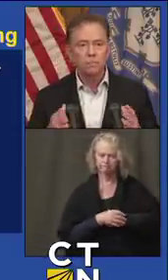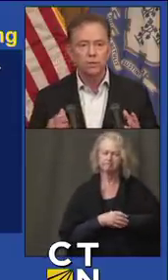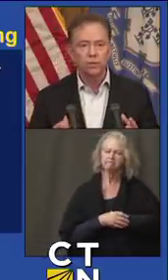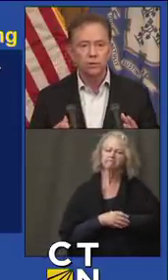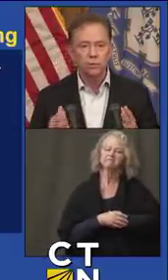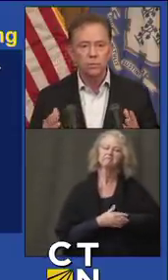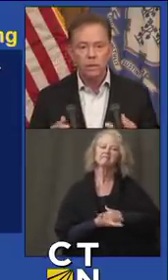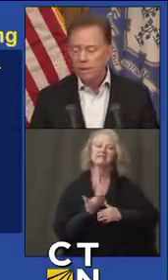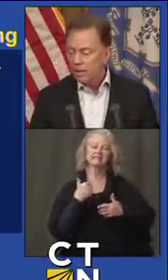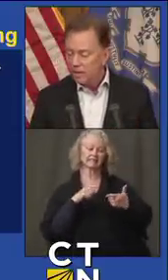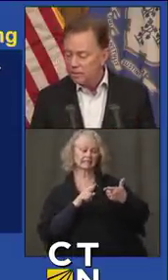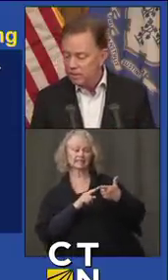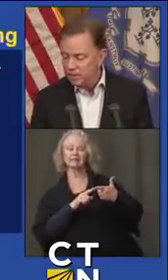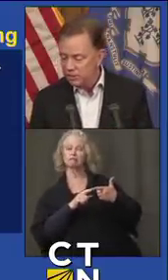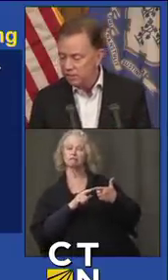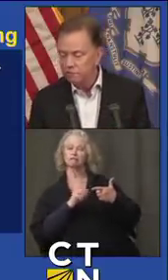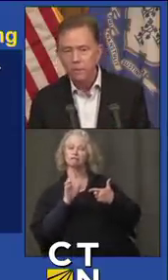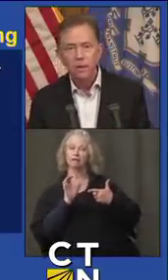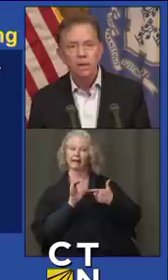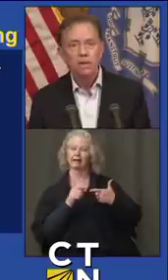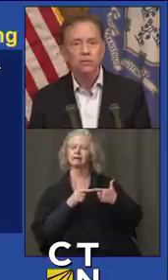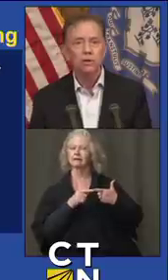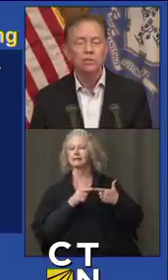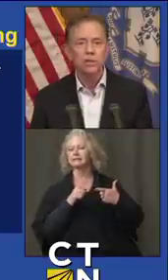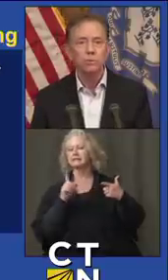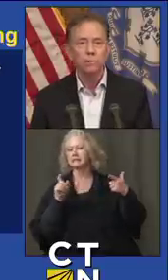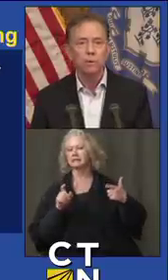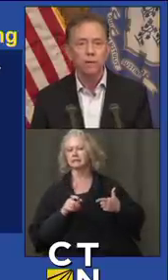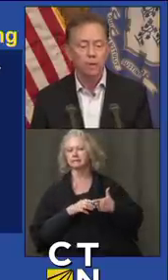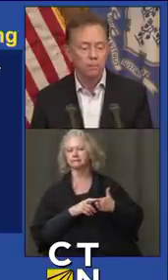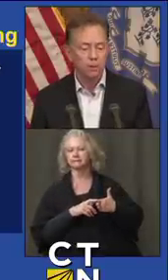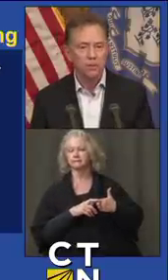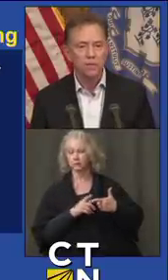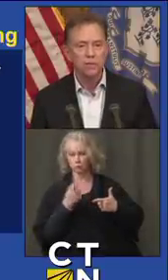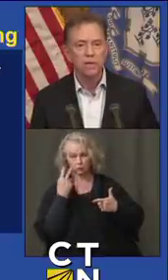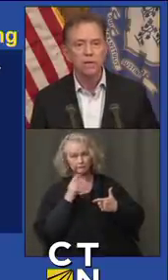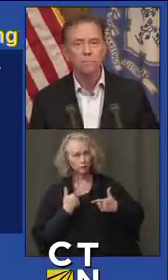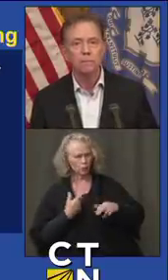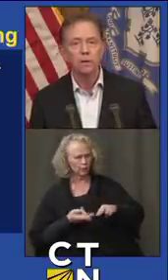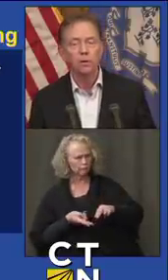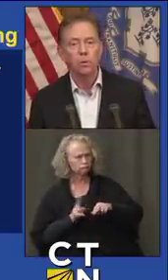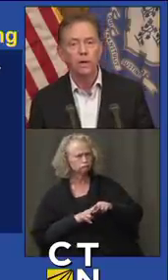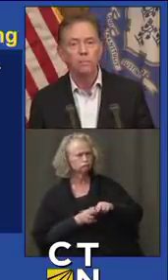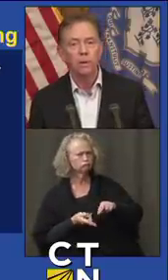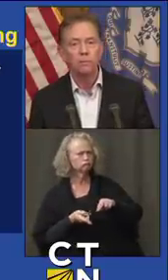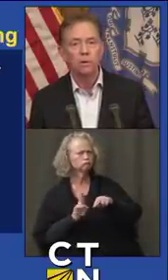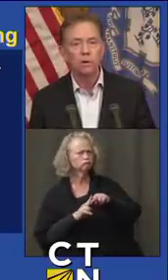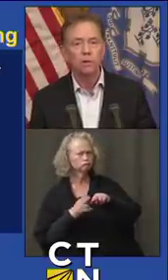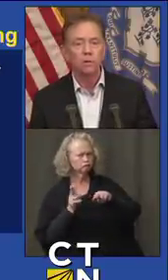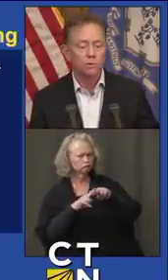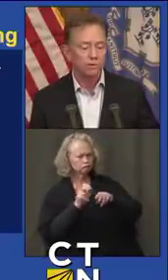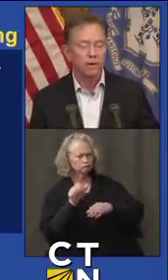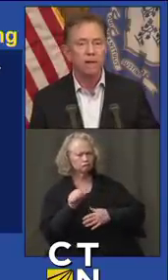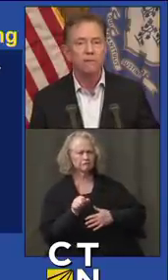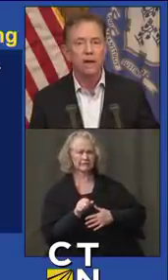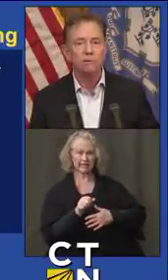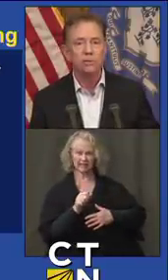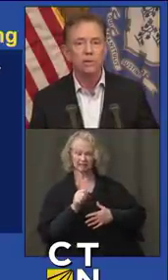Criteria number 2 is testing. And as you can see, we've ramped up our testing quite a bit. We're close